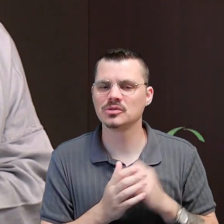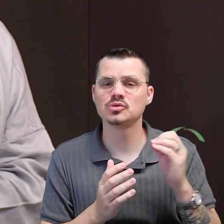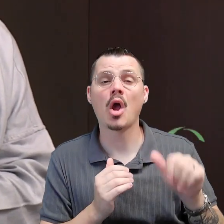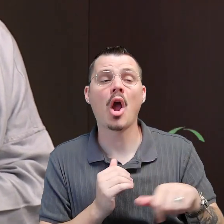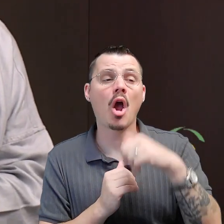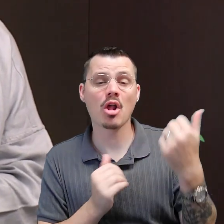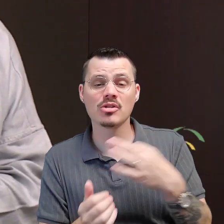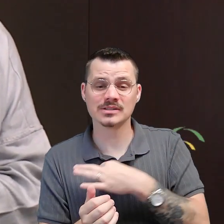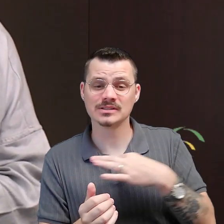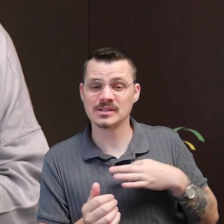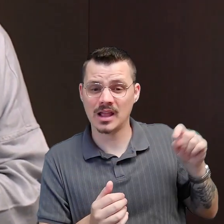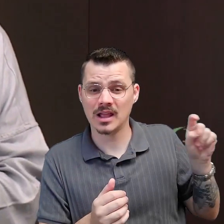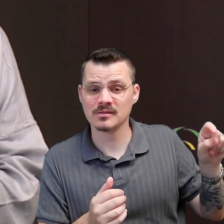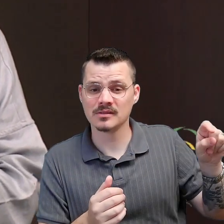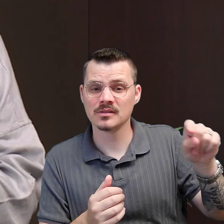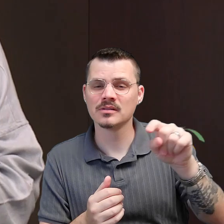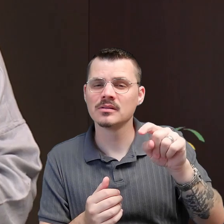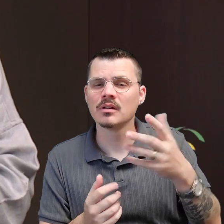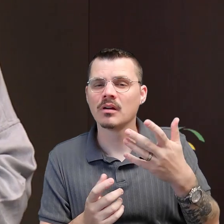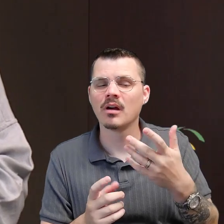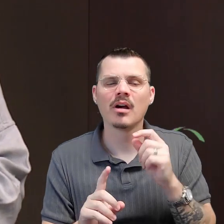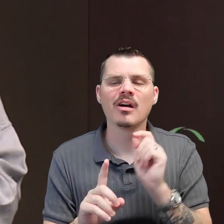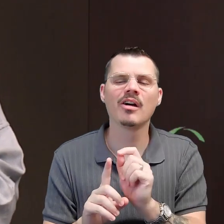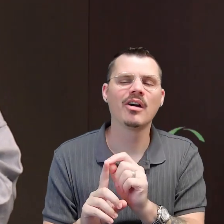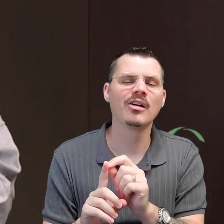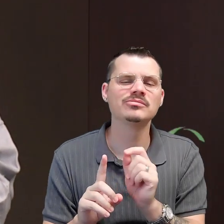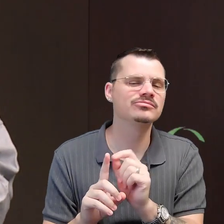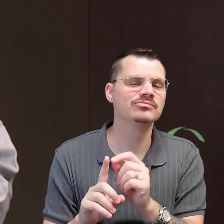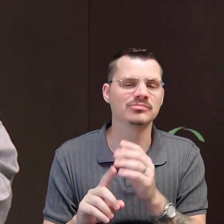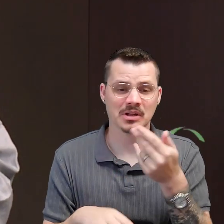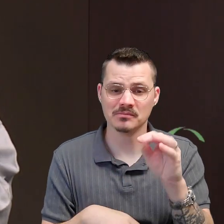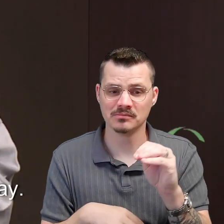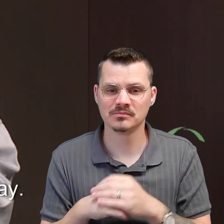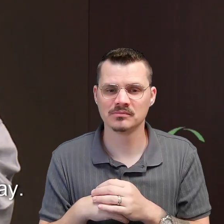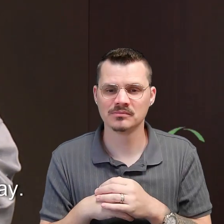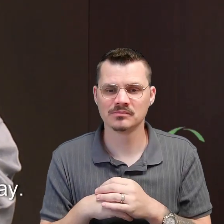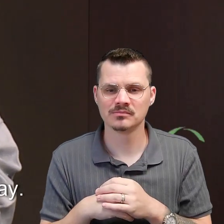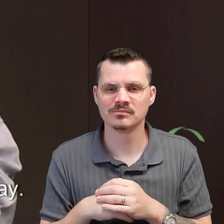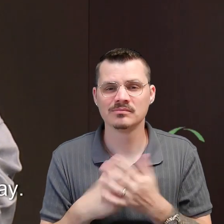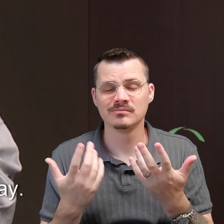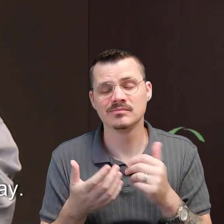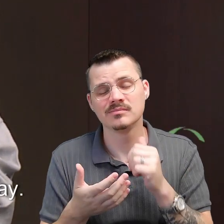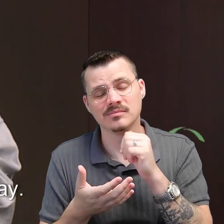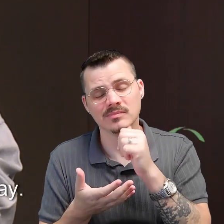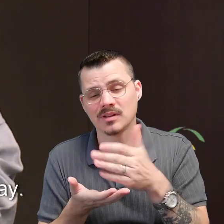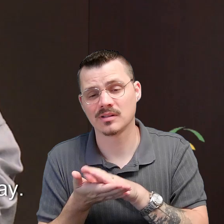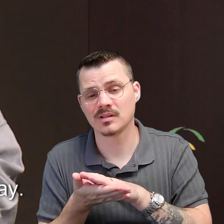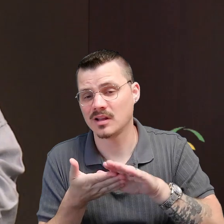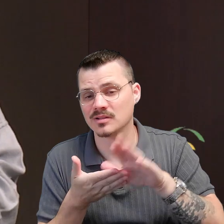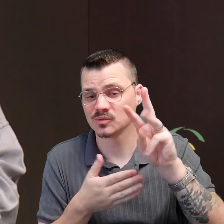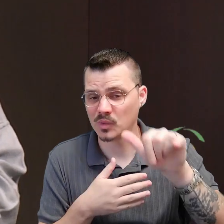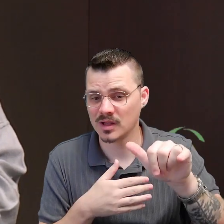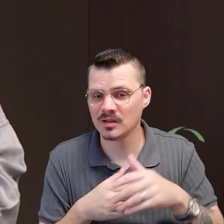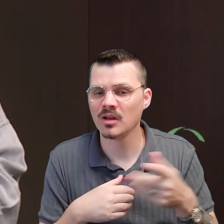people, other staff members, kind of messed with him. They played with him in a not very nice